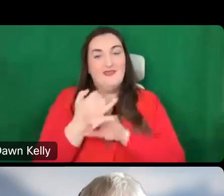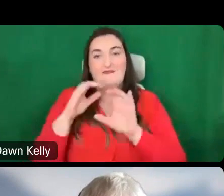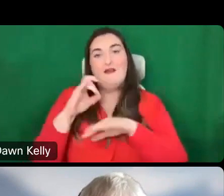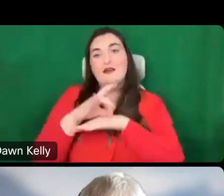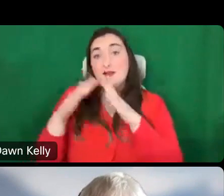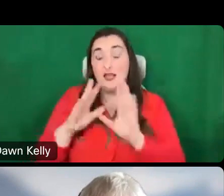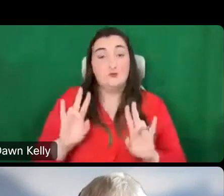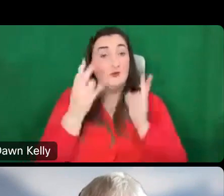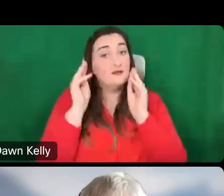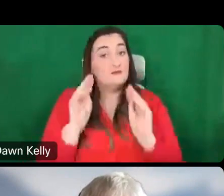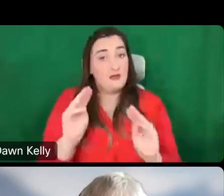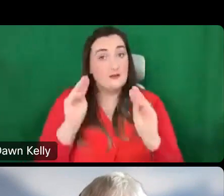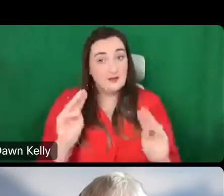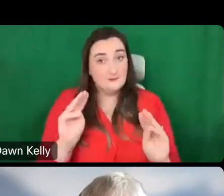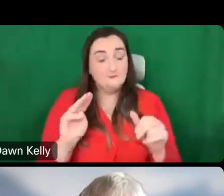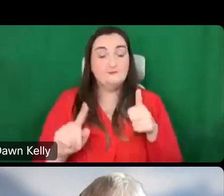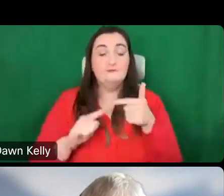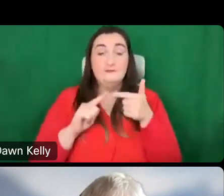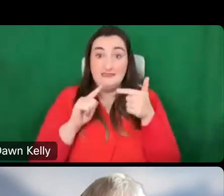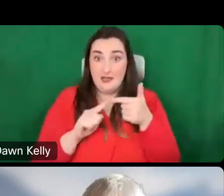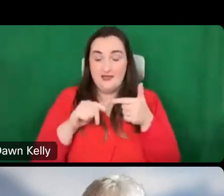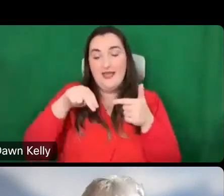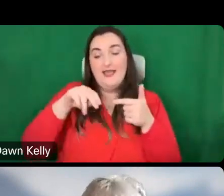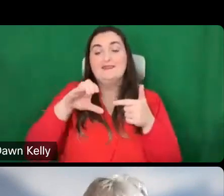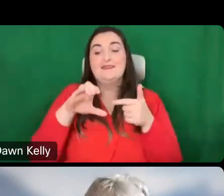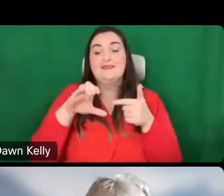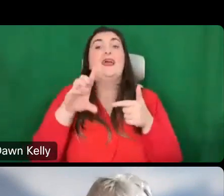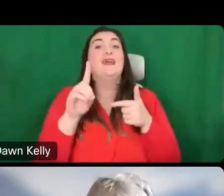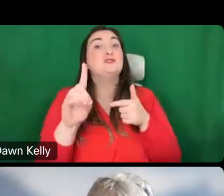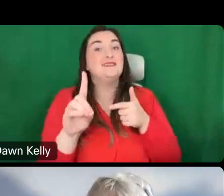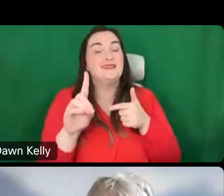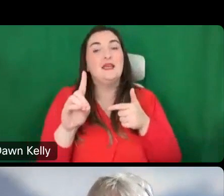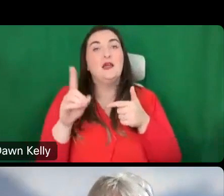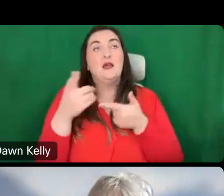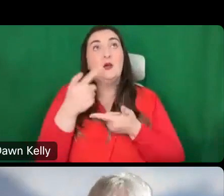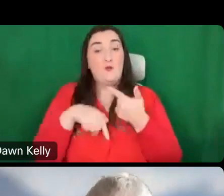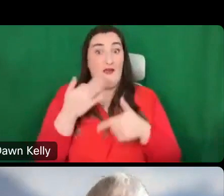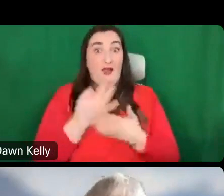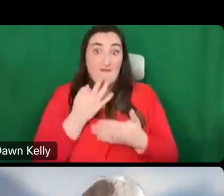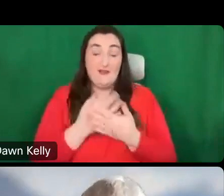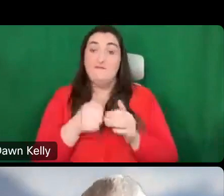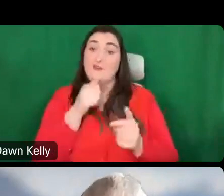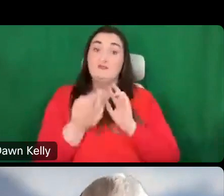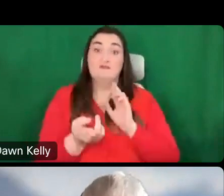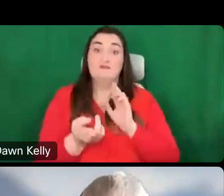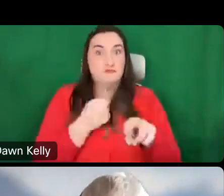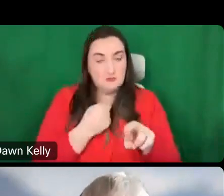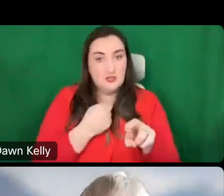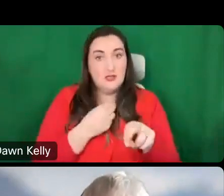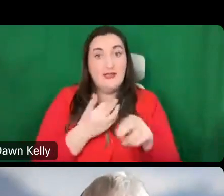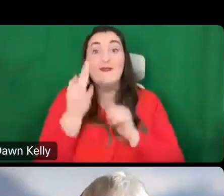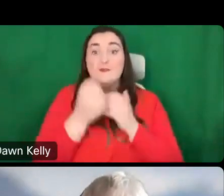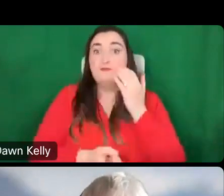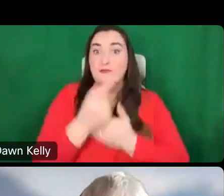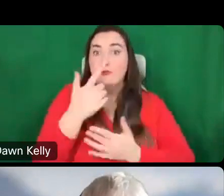as possible. Secondly, as NCHDs, often we are the first responders when incidents happen